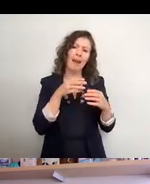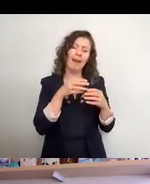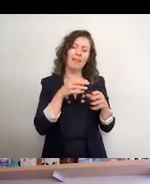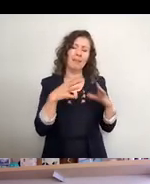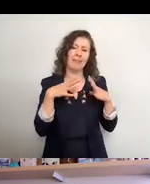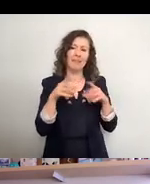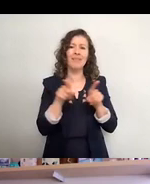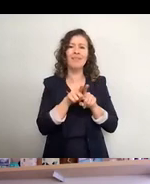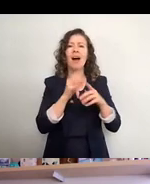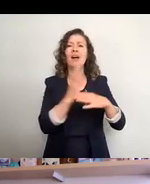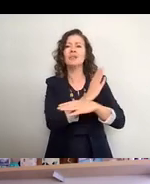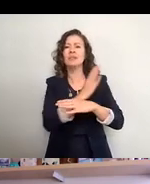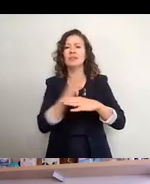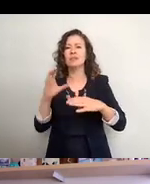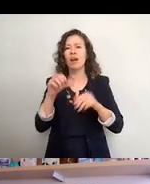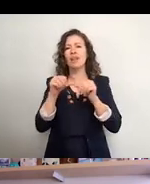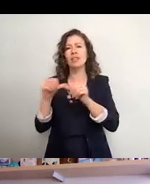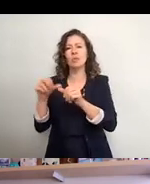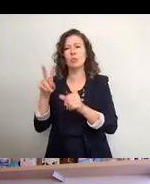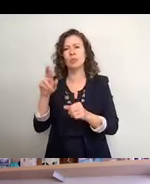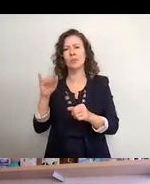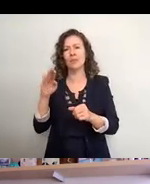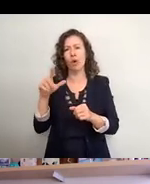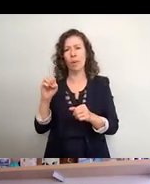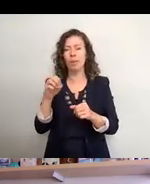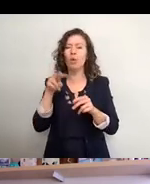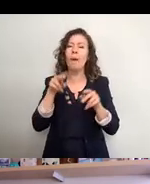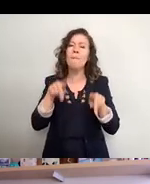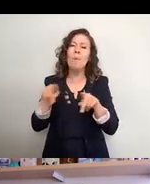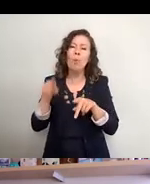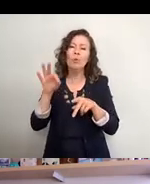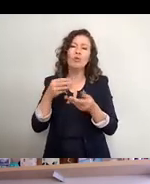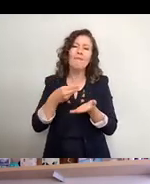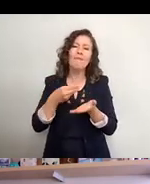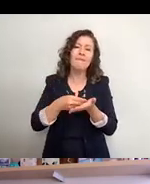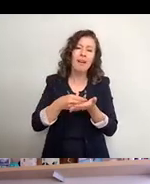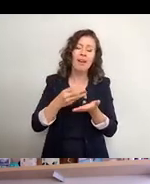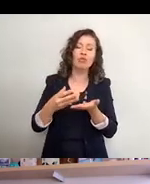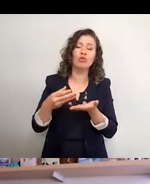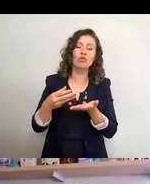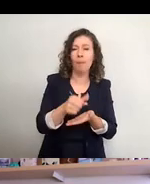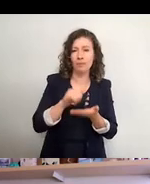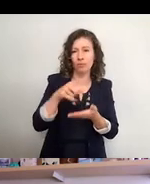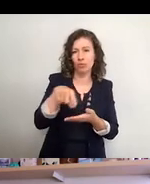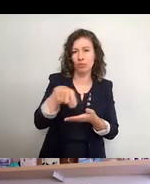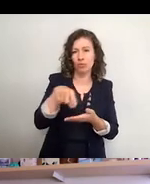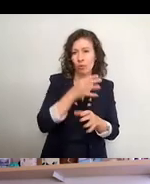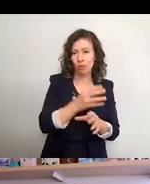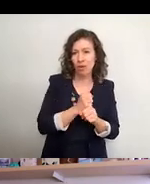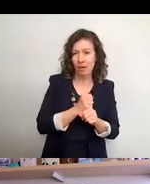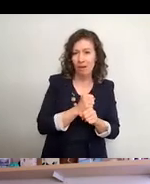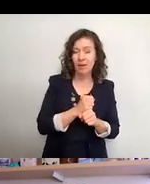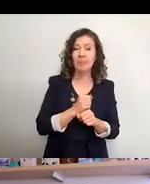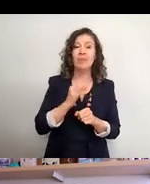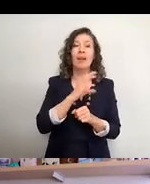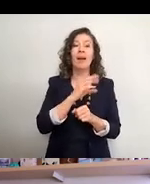as we had information on the proportion of financial compensation moms are receiving, right?